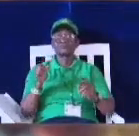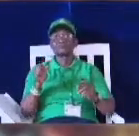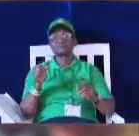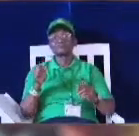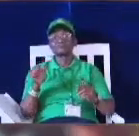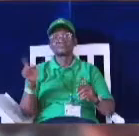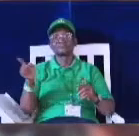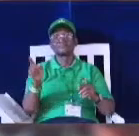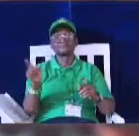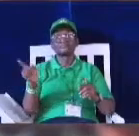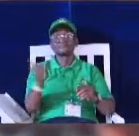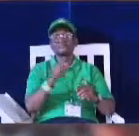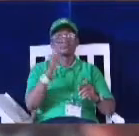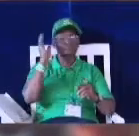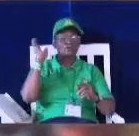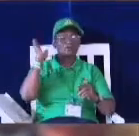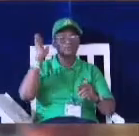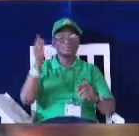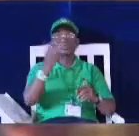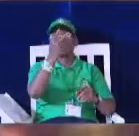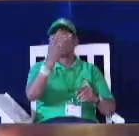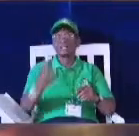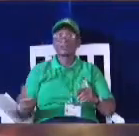you'll be laying hands on your own head